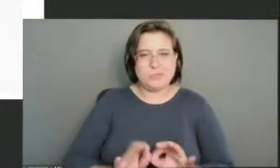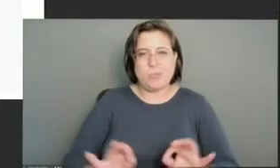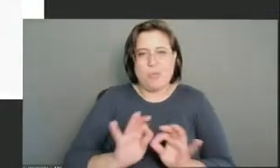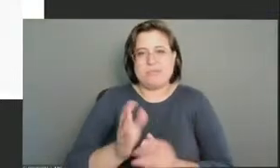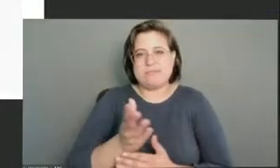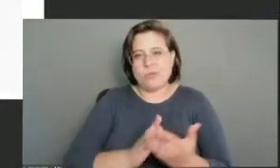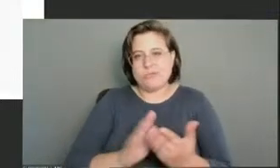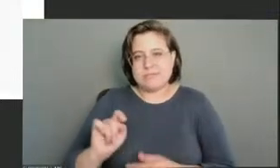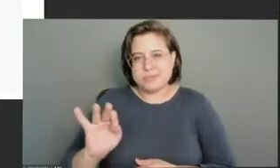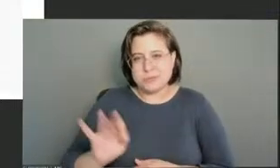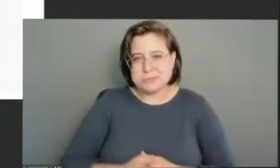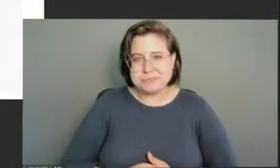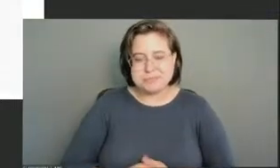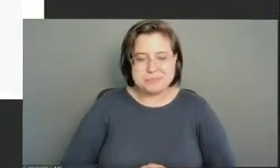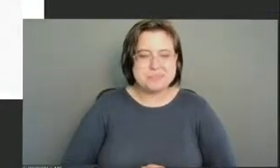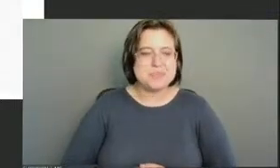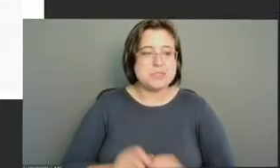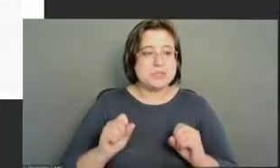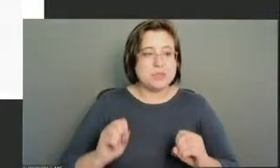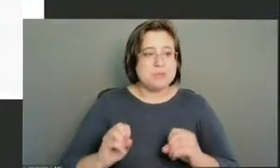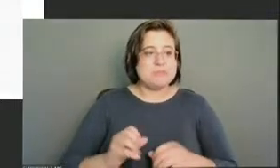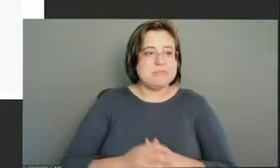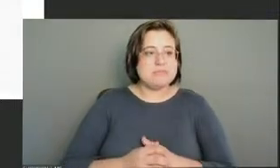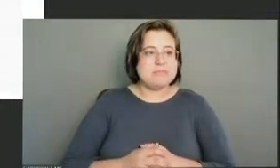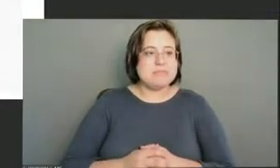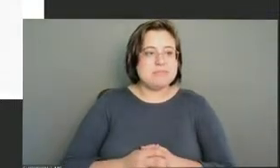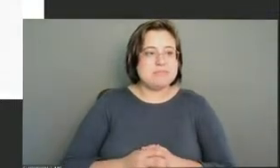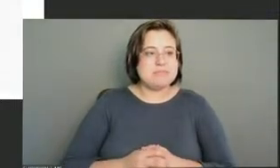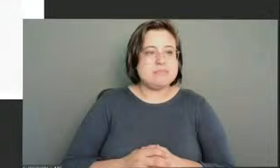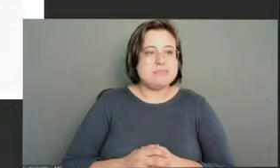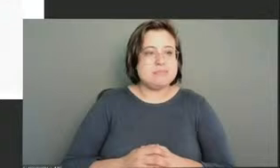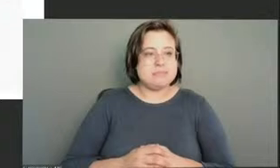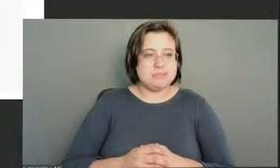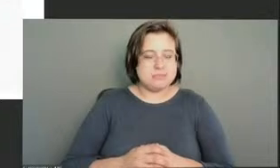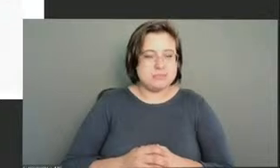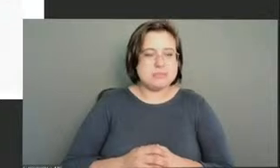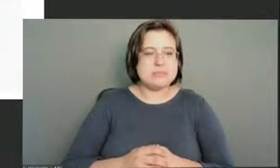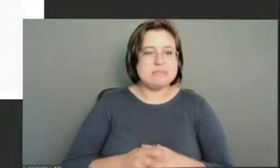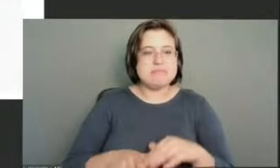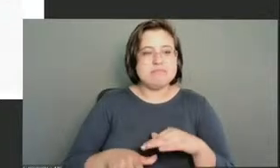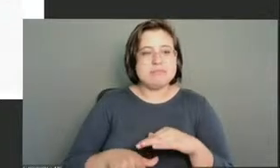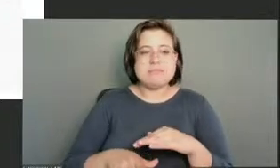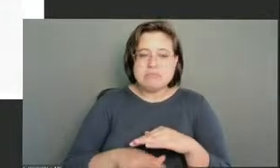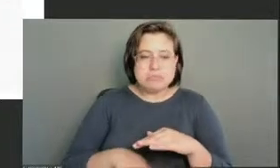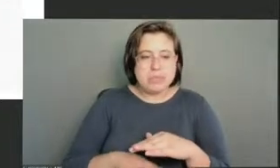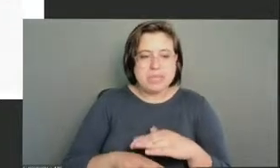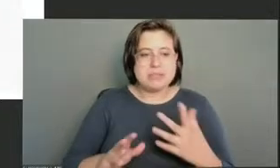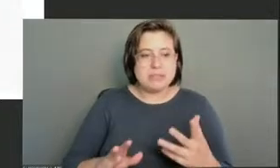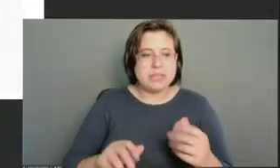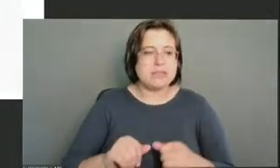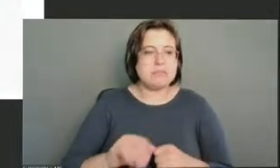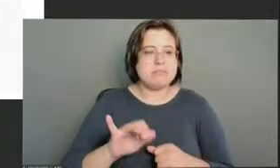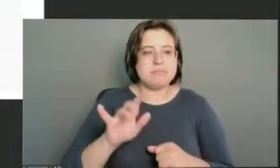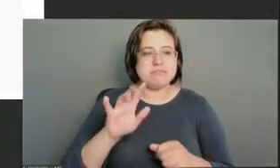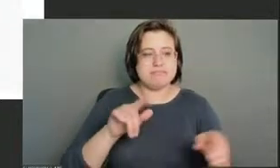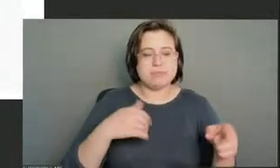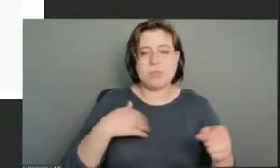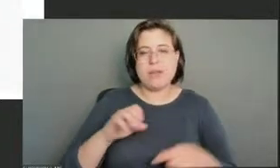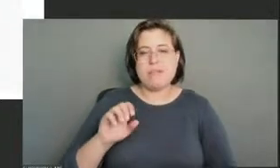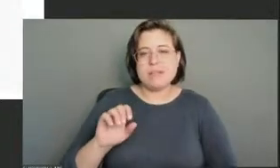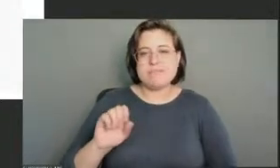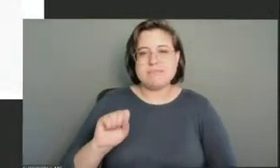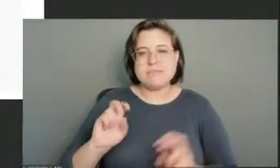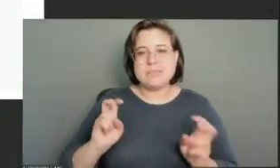we have basically a lot of people that were involved. They are subject matter experts